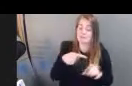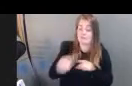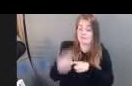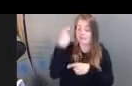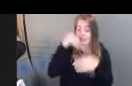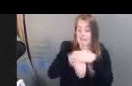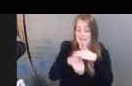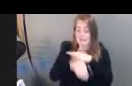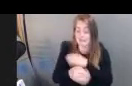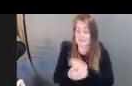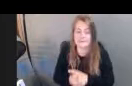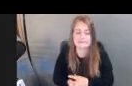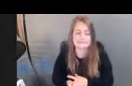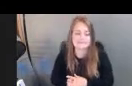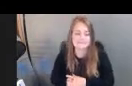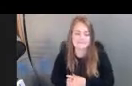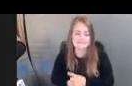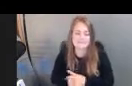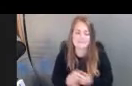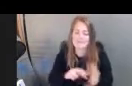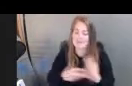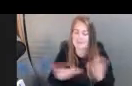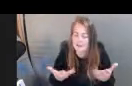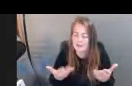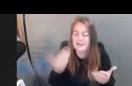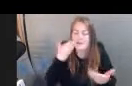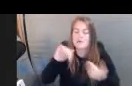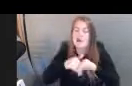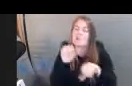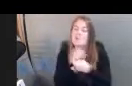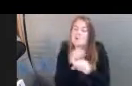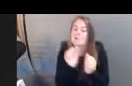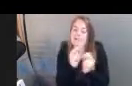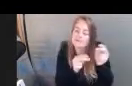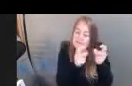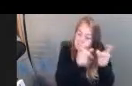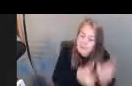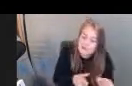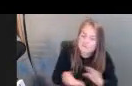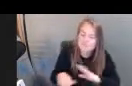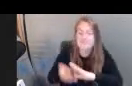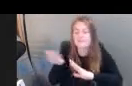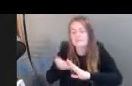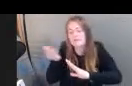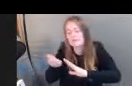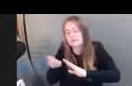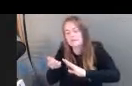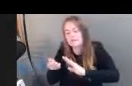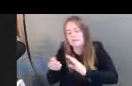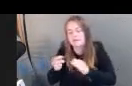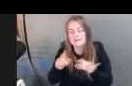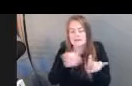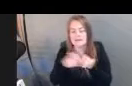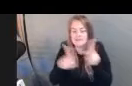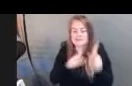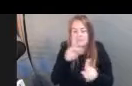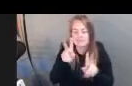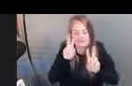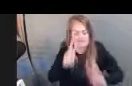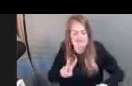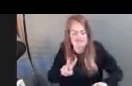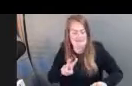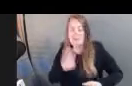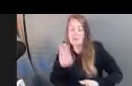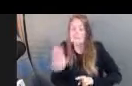and which is basically a fancy term in saying that I know how to work with building managers, facility operators, and architects on looking at blueprints and going